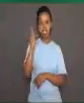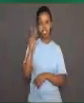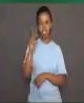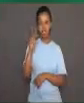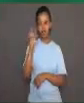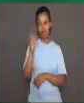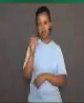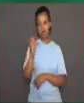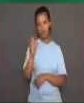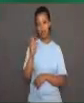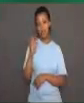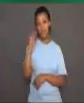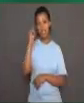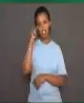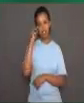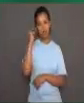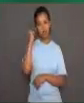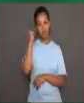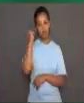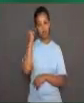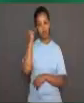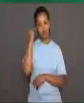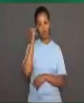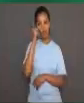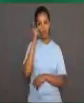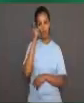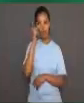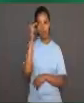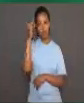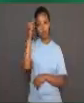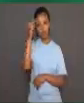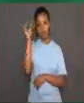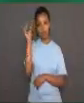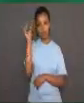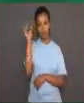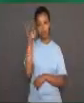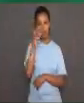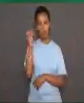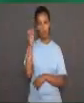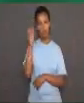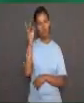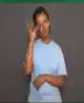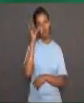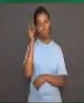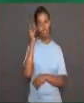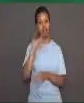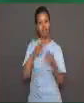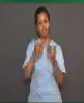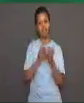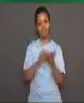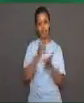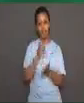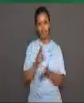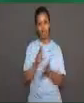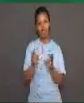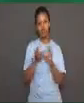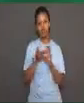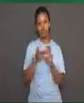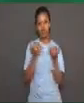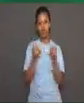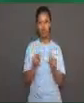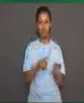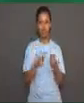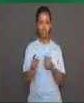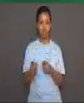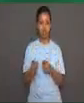are people from Japan, Korea, and China. And the third subdivision